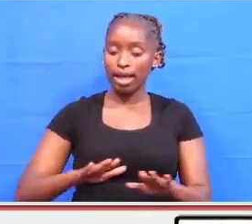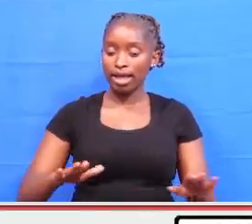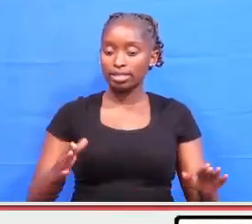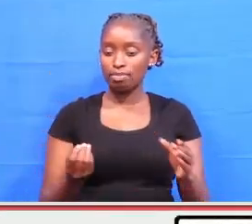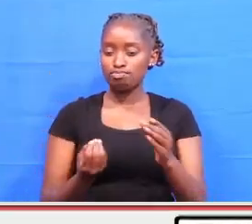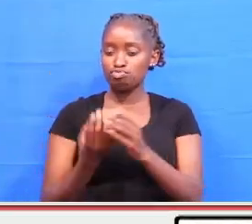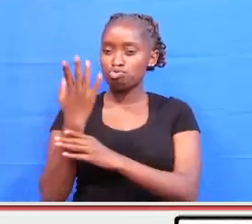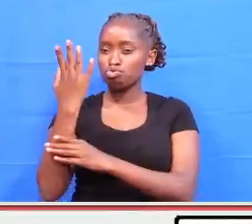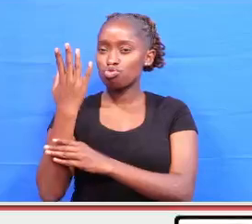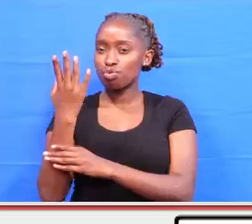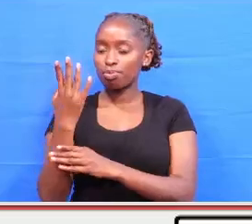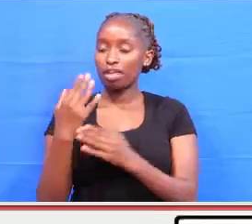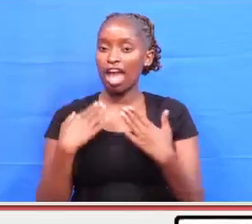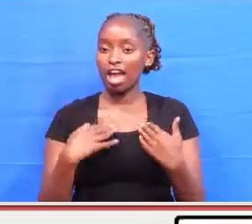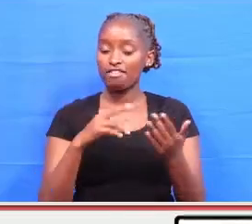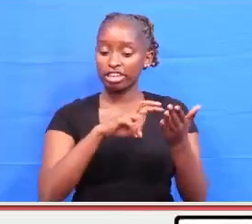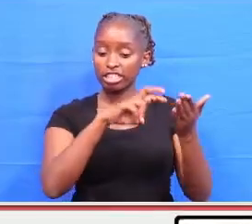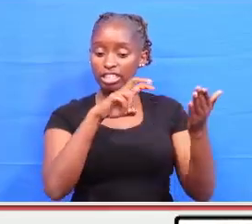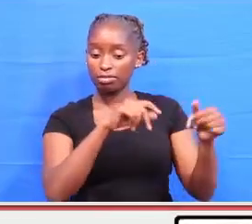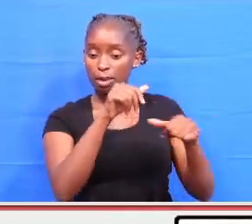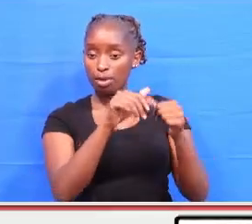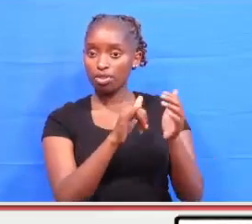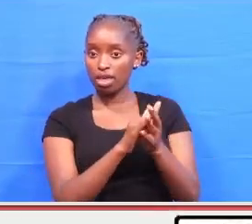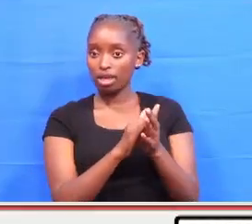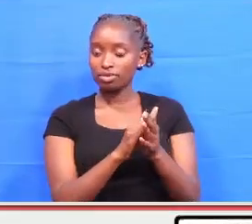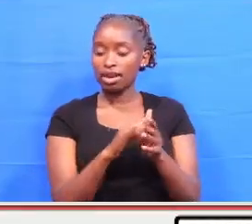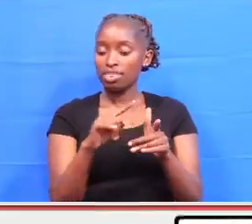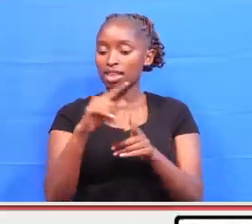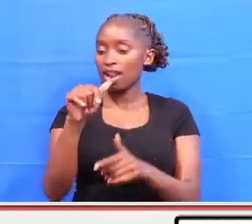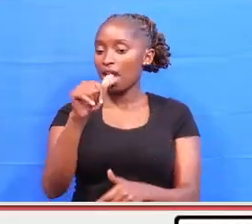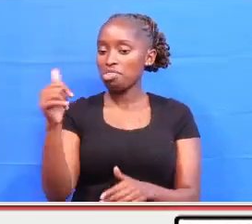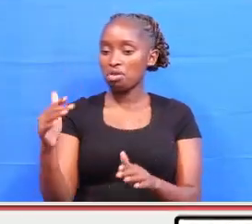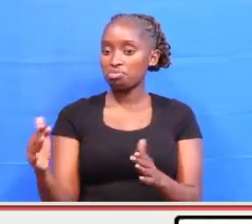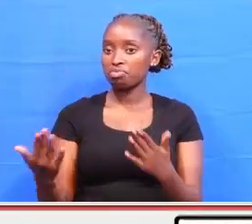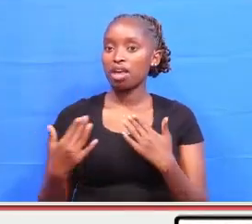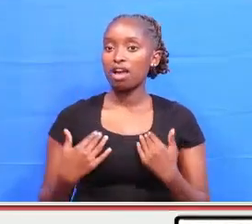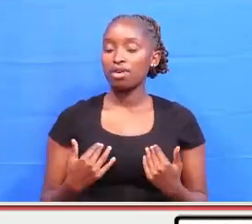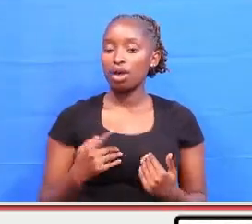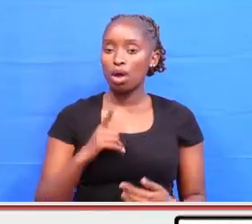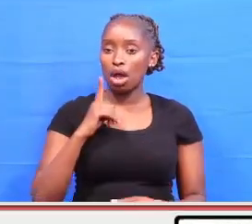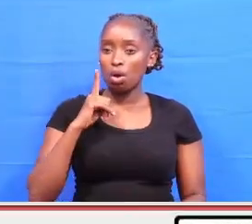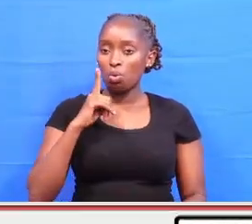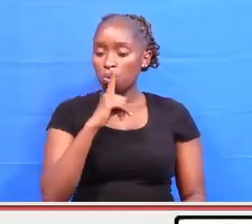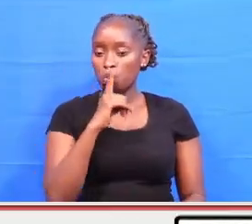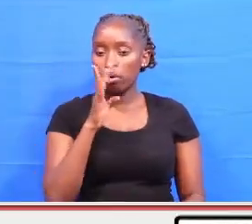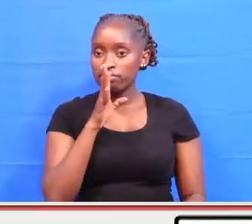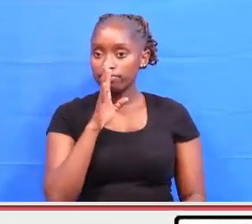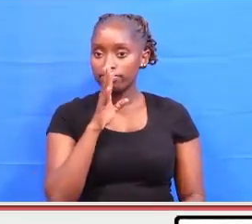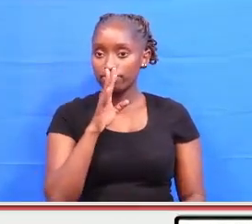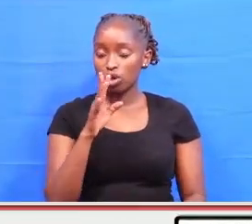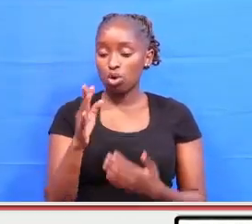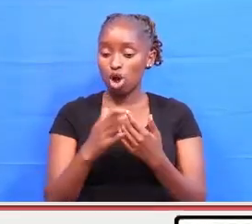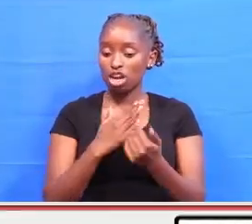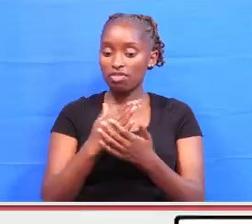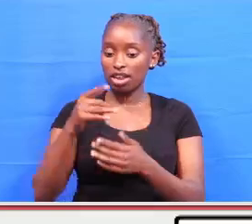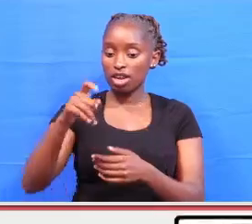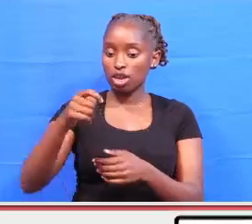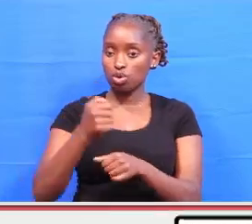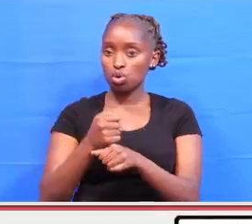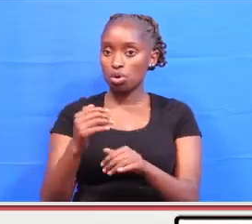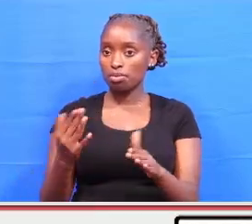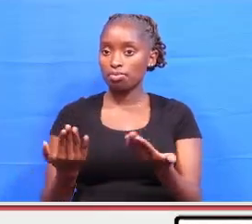one disadvantage of controlling interest rates. The other thing is that, strictly speaking, mm-hmm, what you need to do is